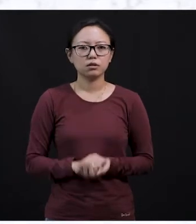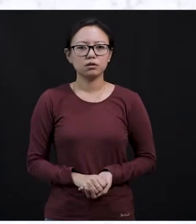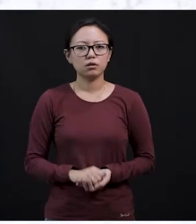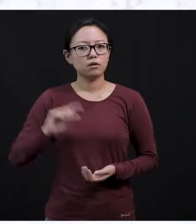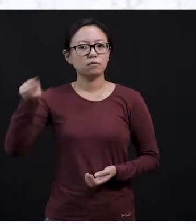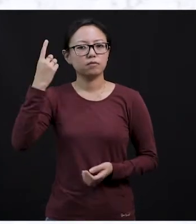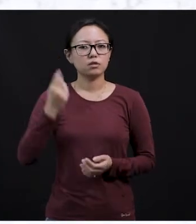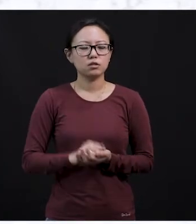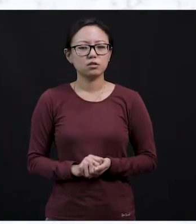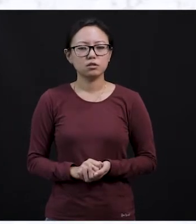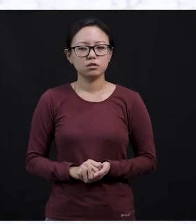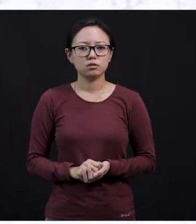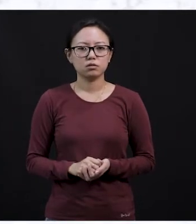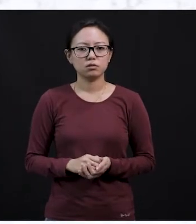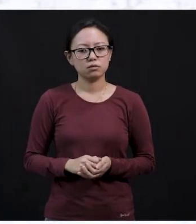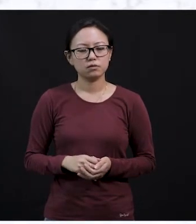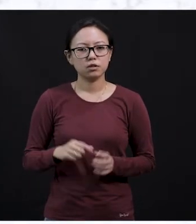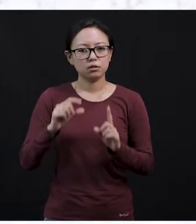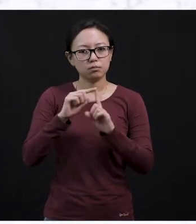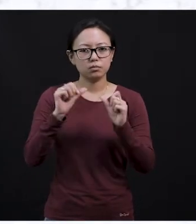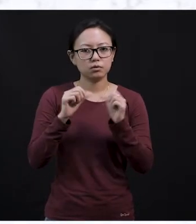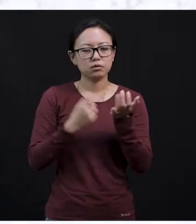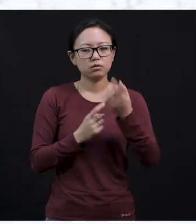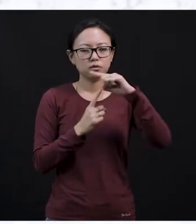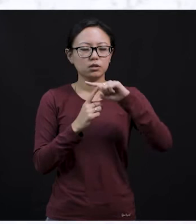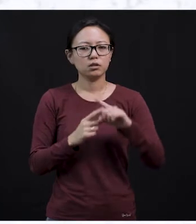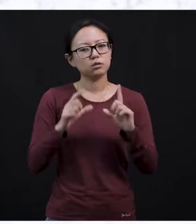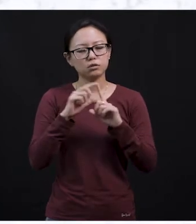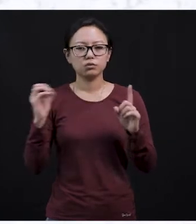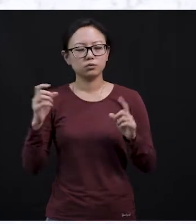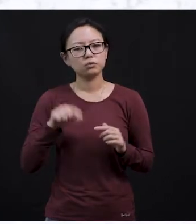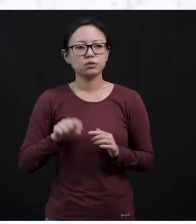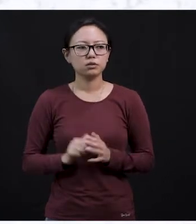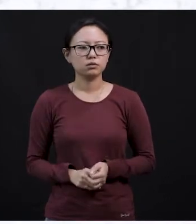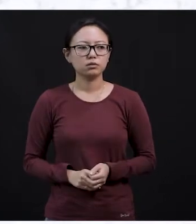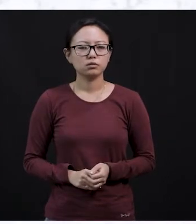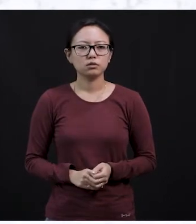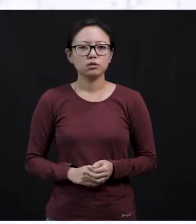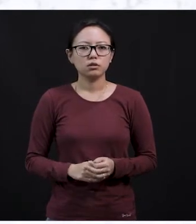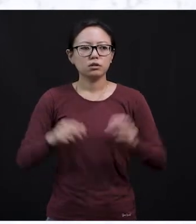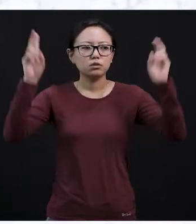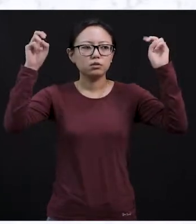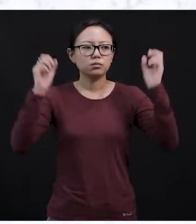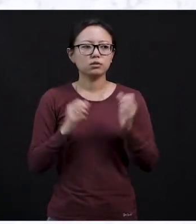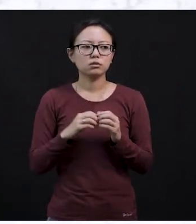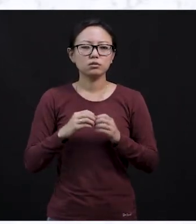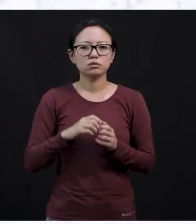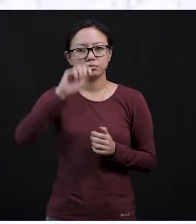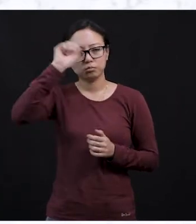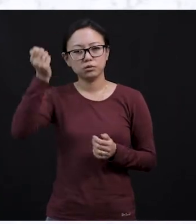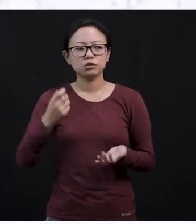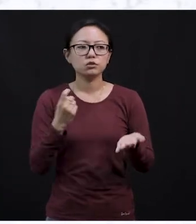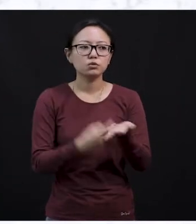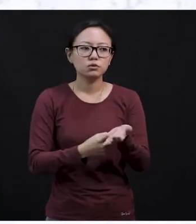the first one. So let's find out what's the title of the lesson. So this is British Rule and Urban Change Part